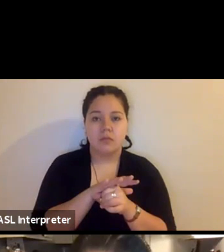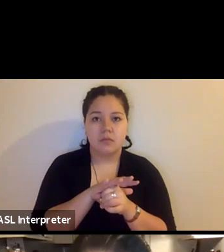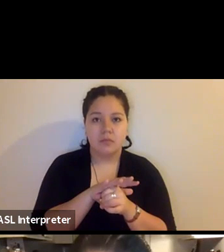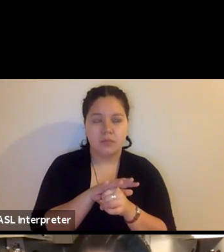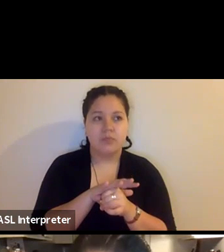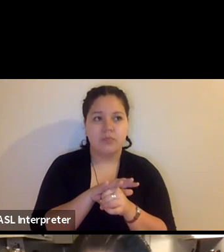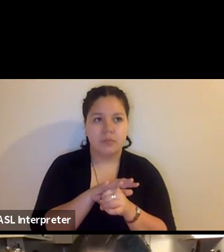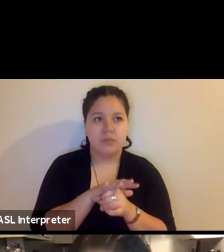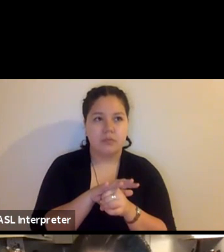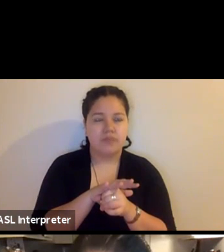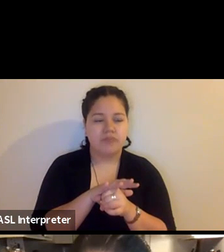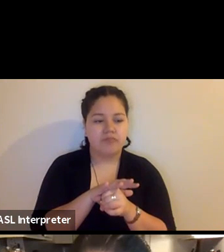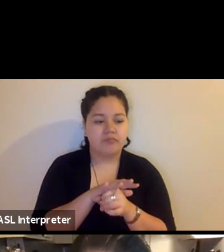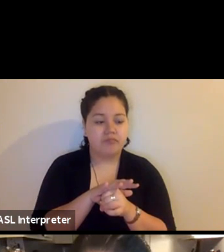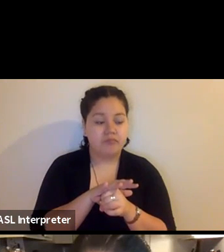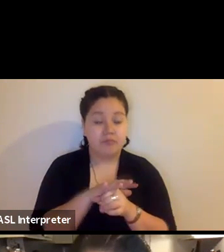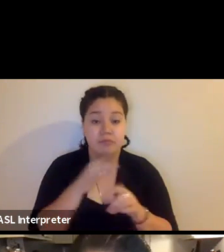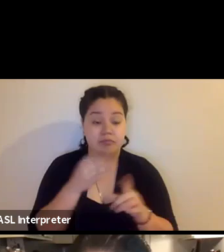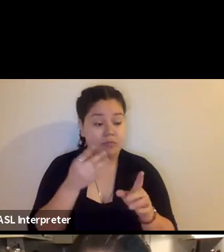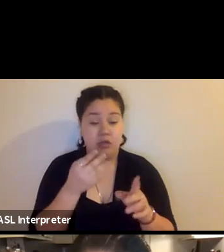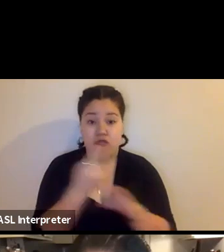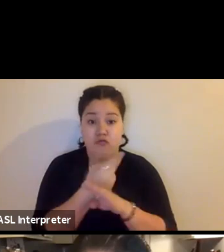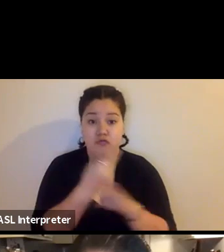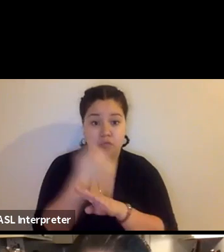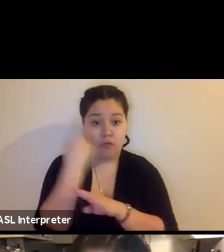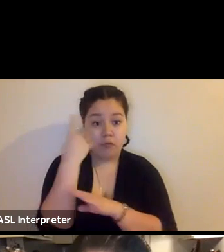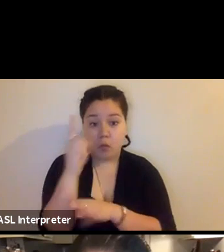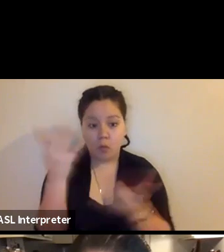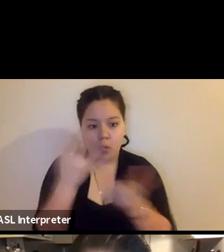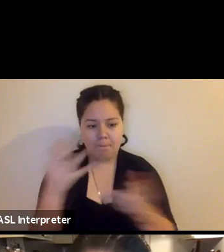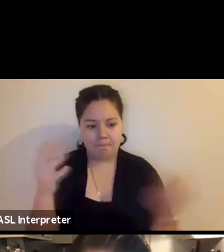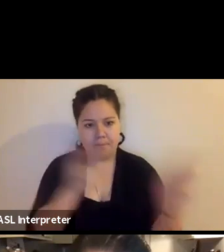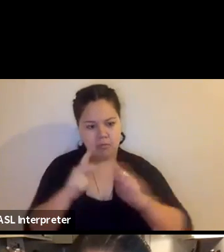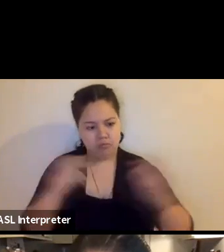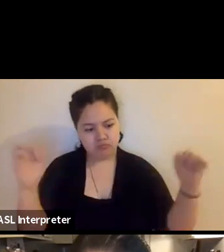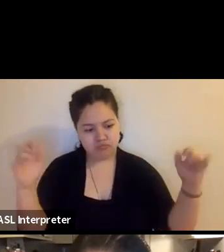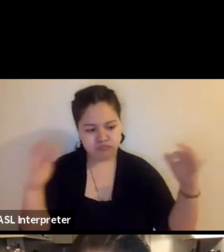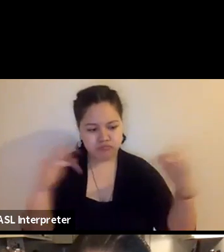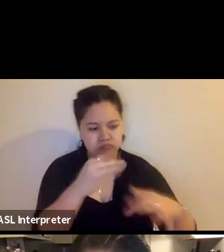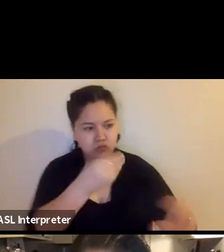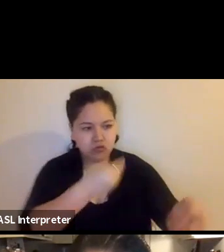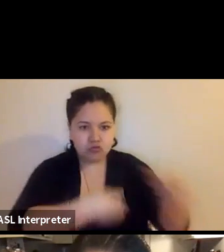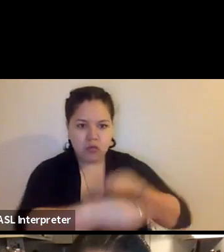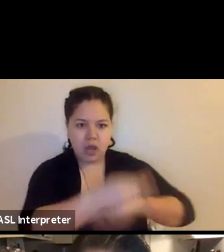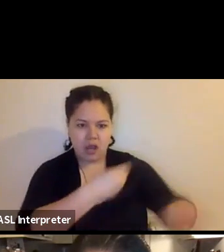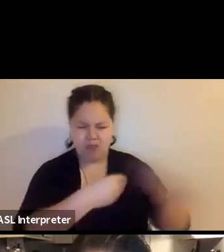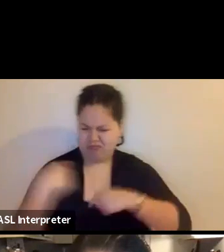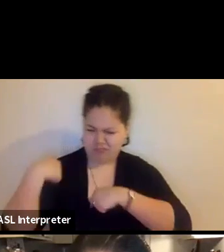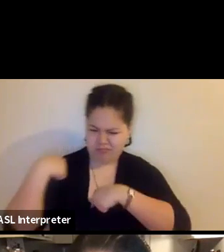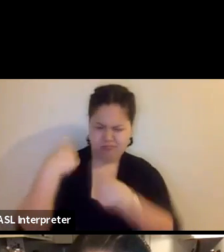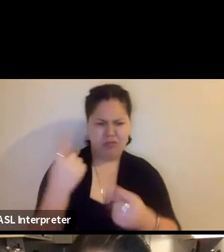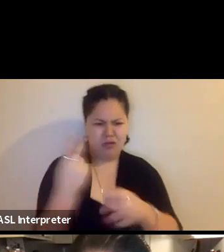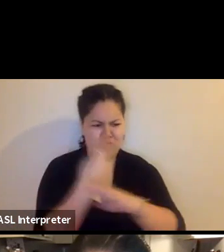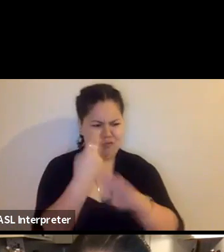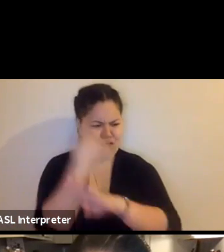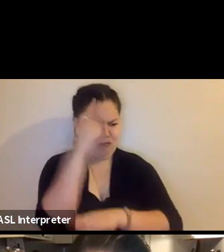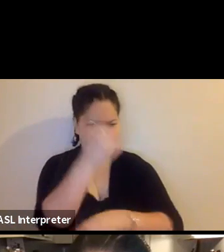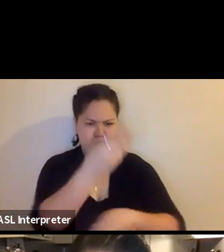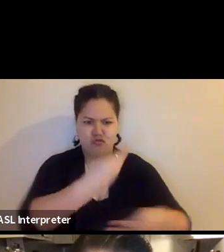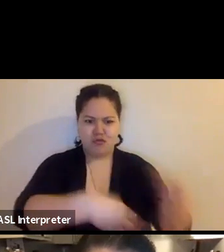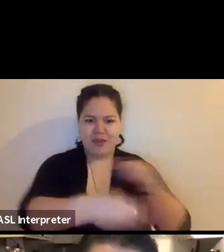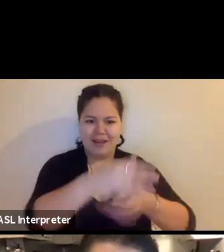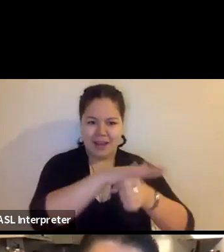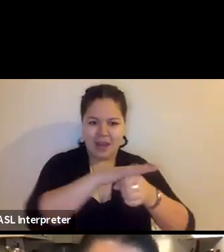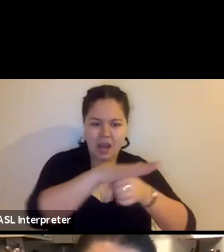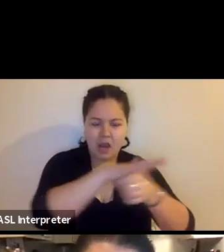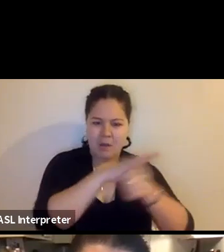of trade and gathering, and has been such for thousands and thousands, thousands upon thousands of years,